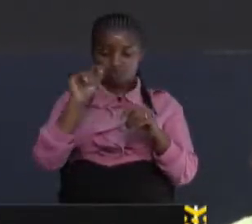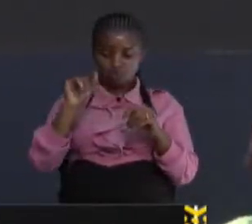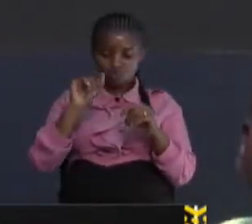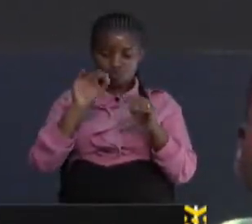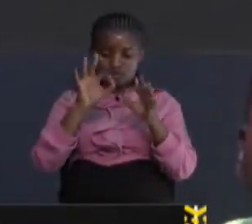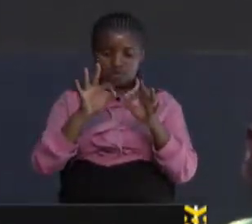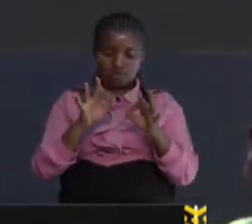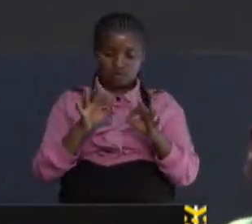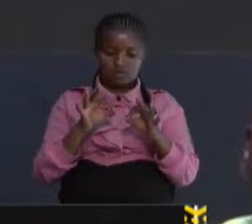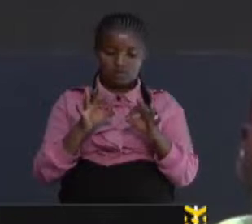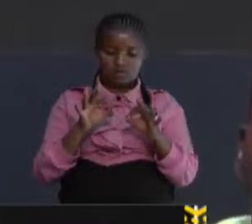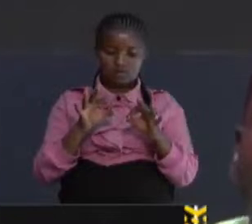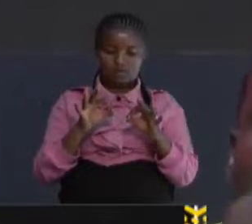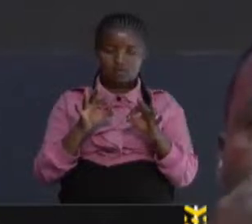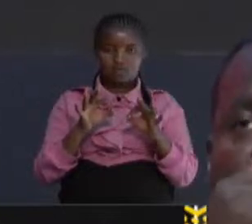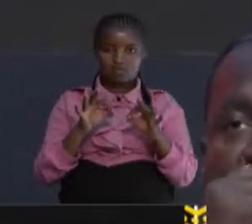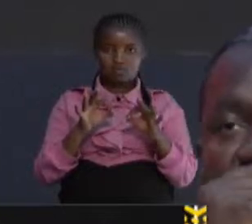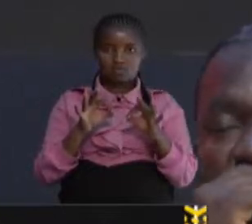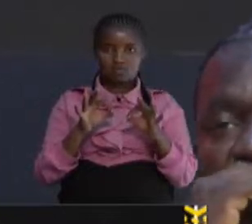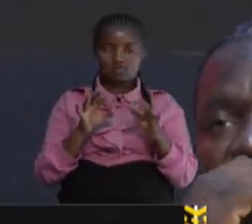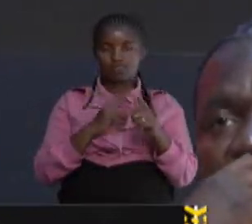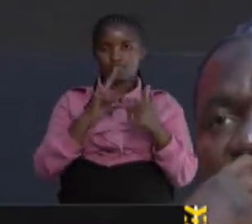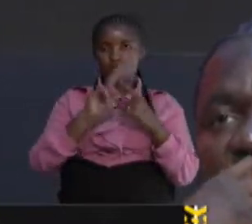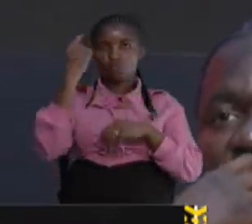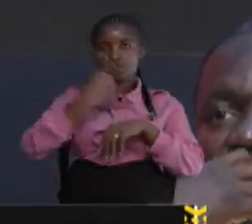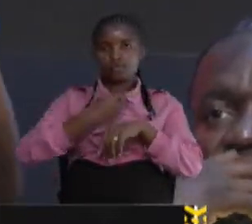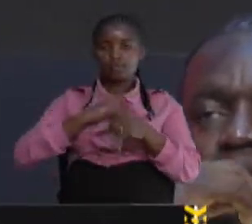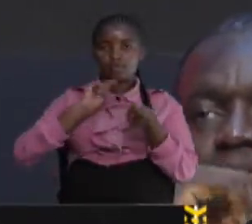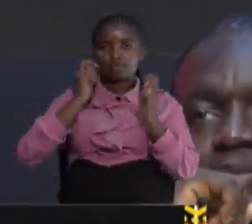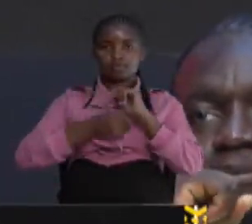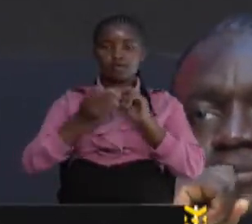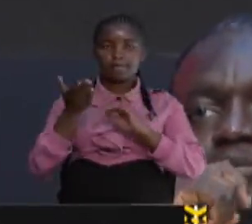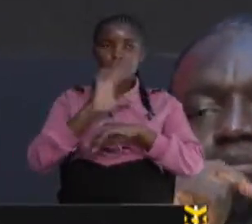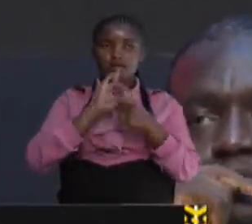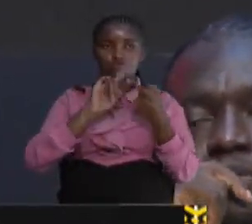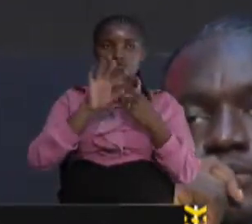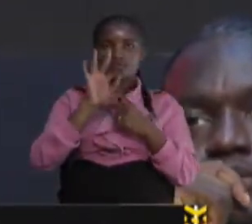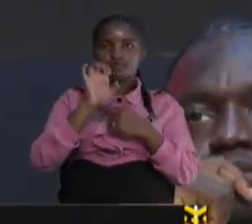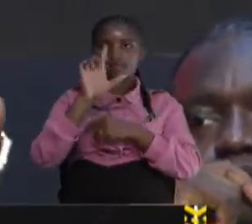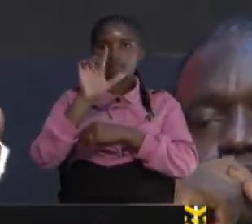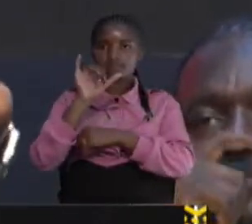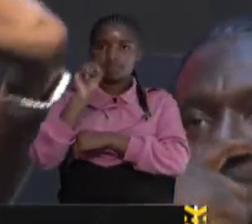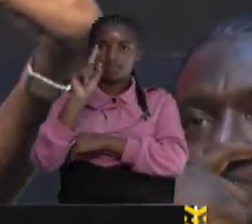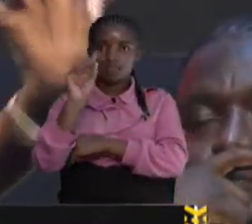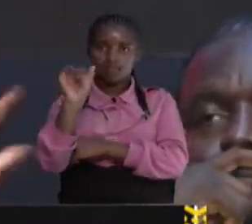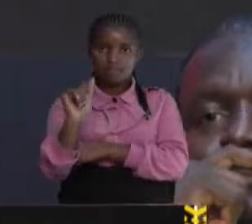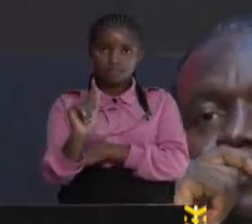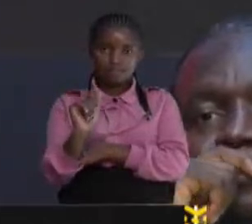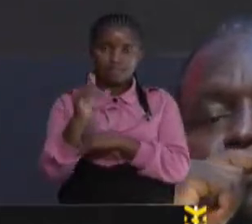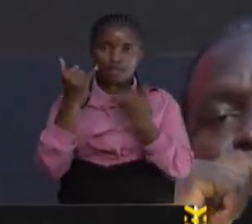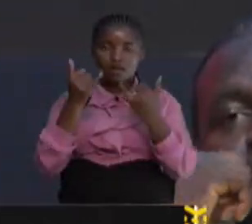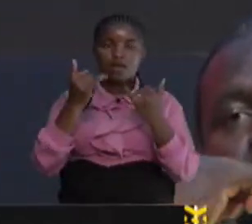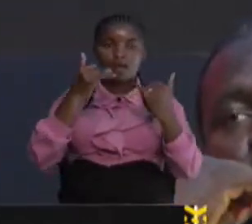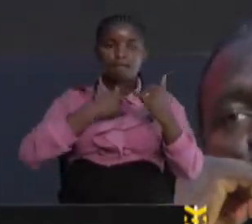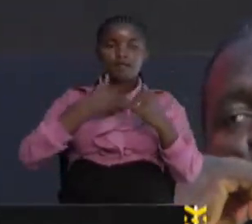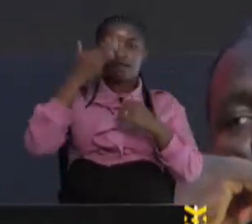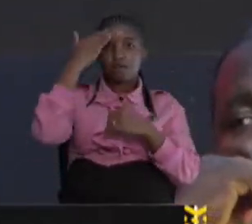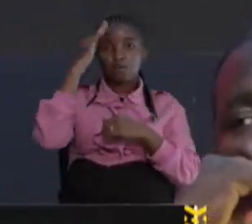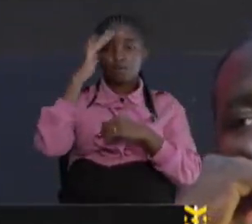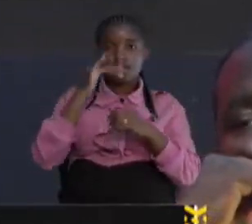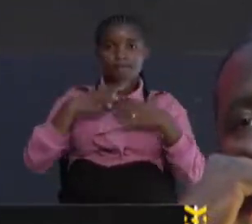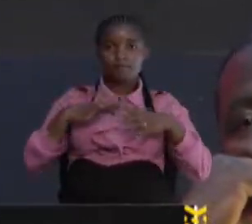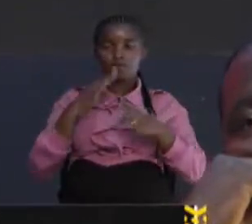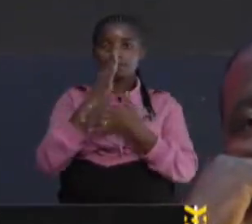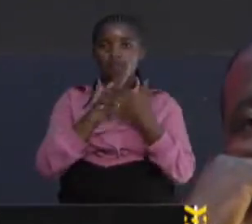get all these fantastic views. And then one day, I just change and go back to Felicitas, right? So we are aware that there are people who